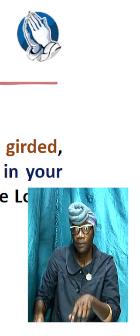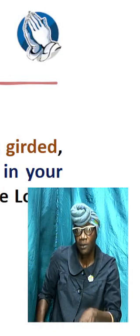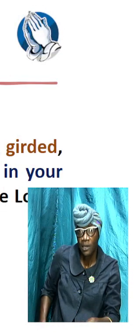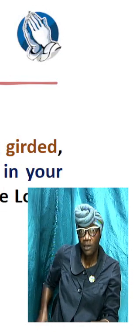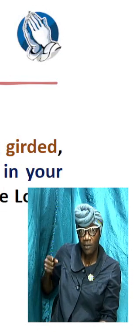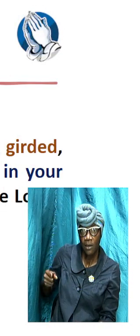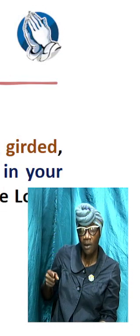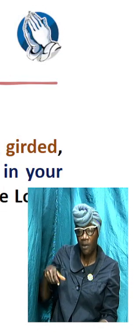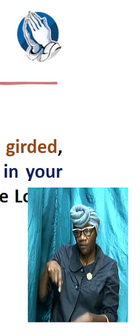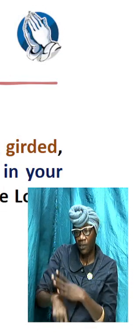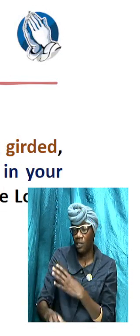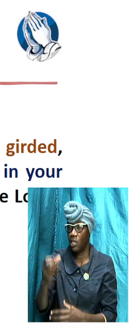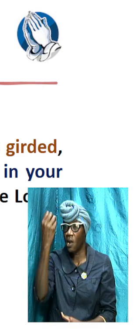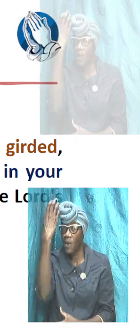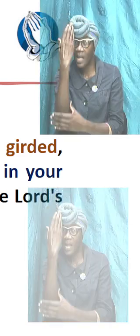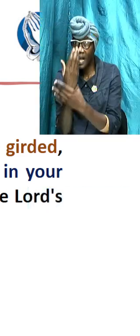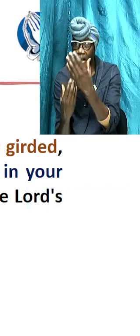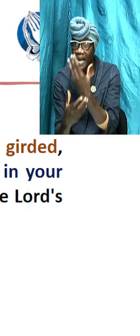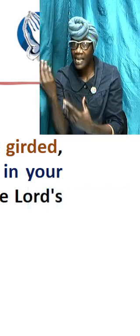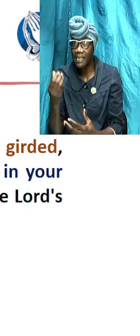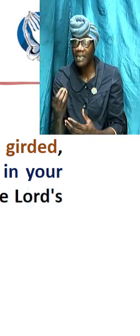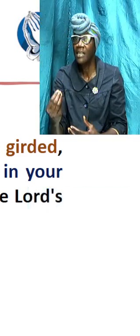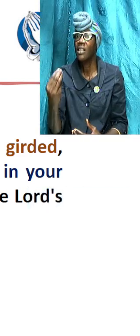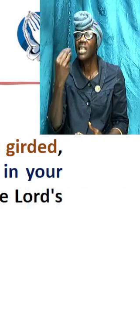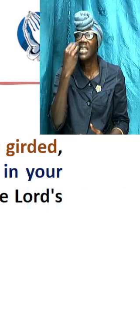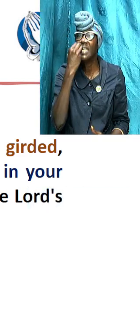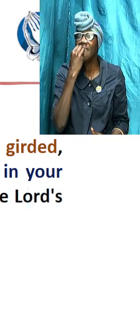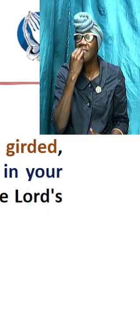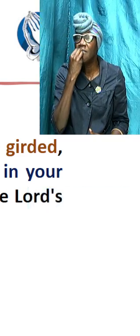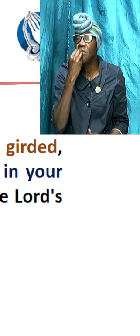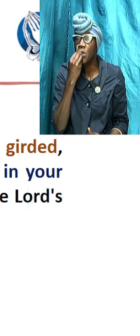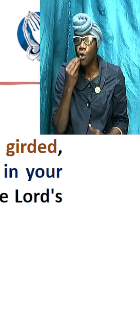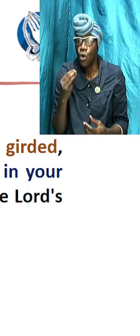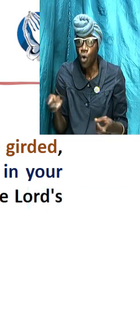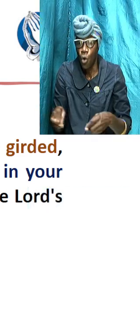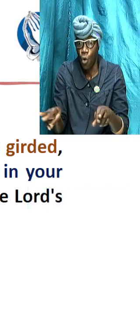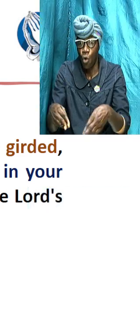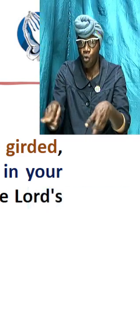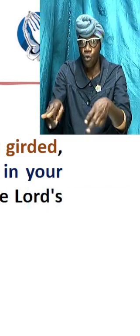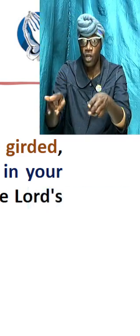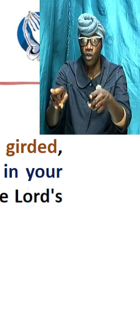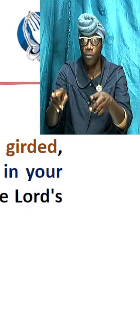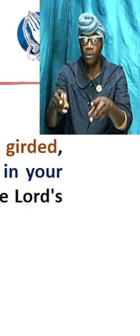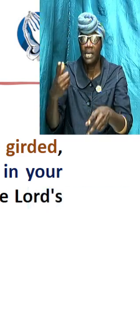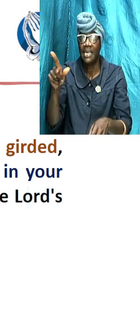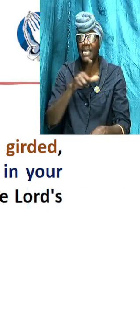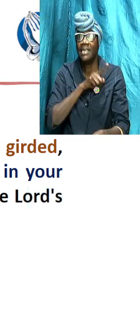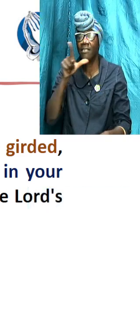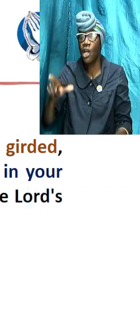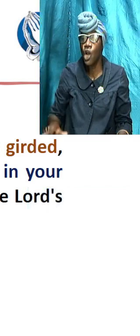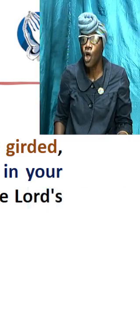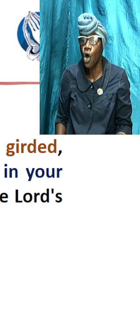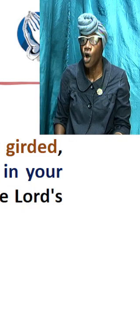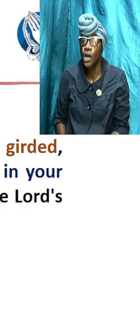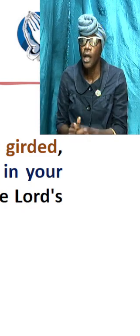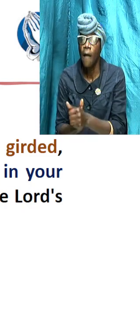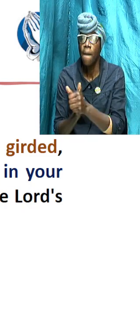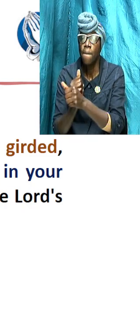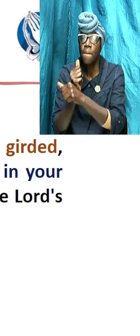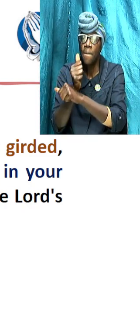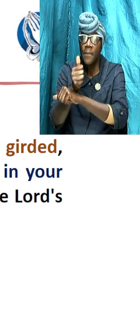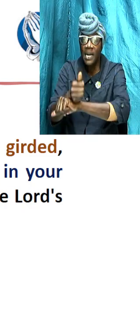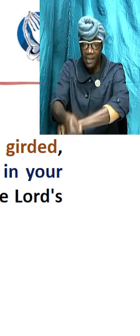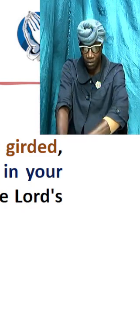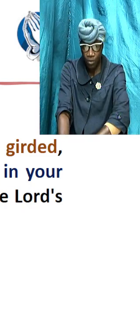your hand. And ye shall eat it in haste. It is the Lord's Passover."